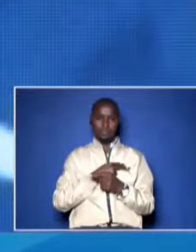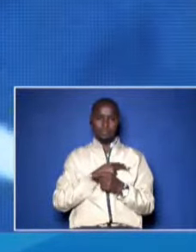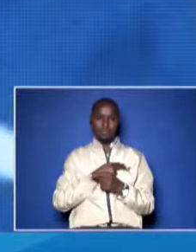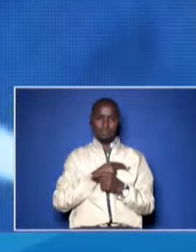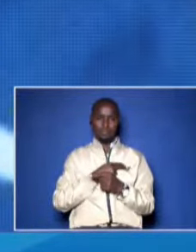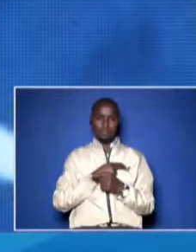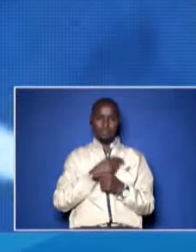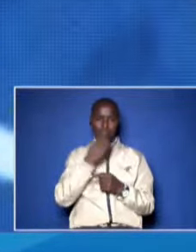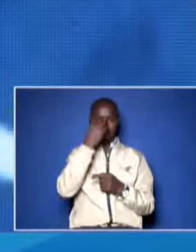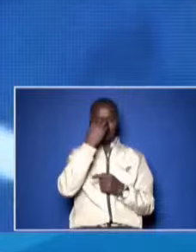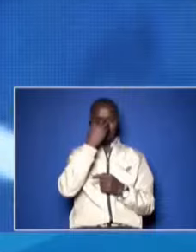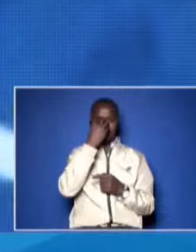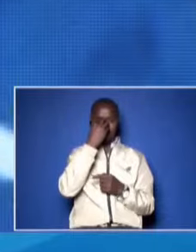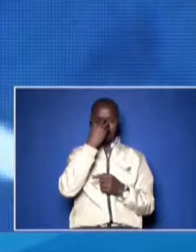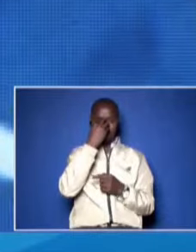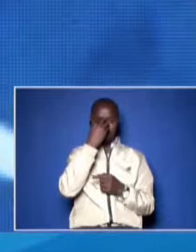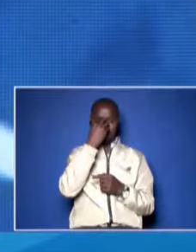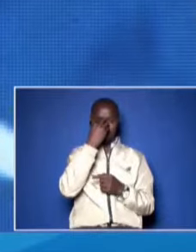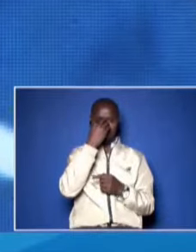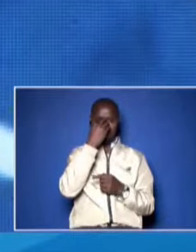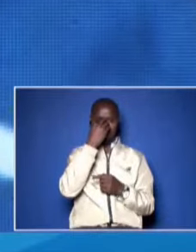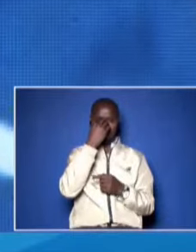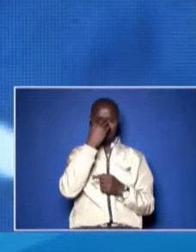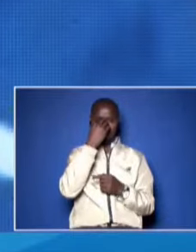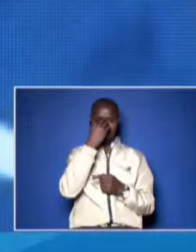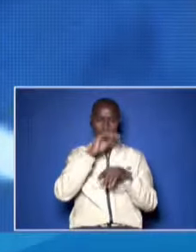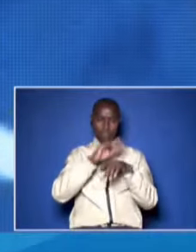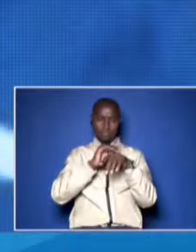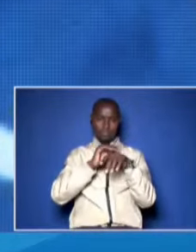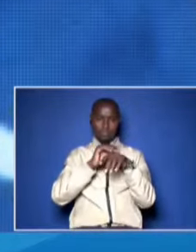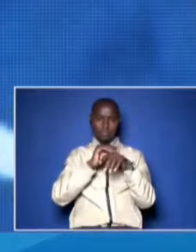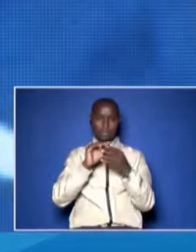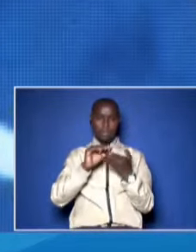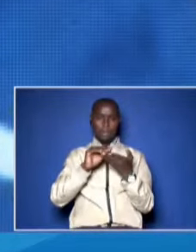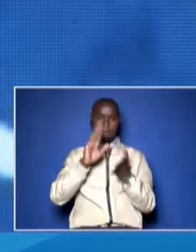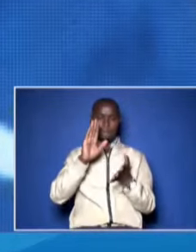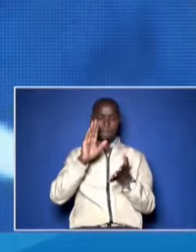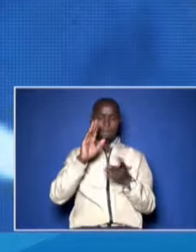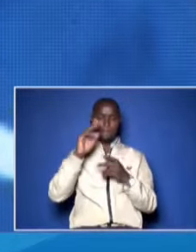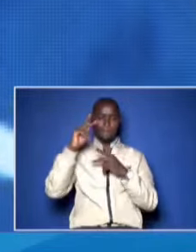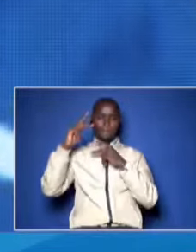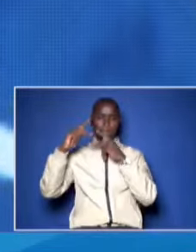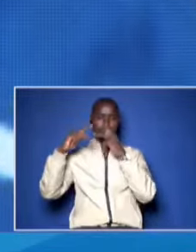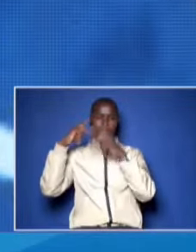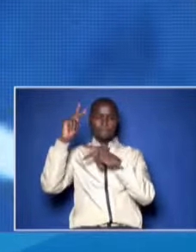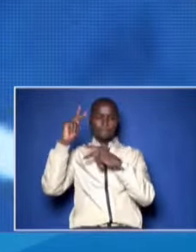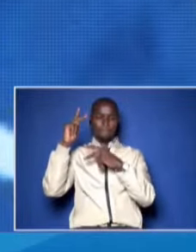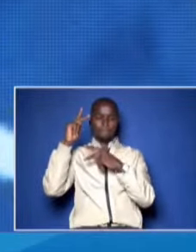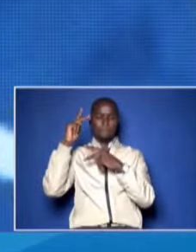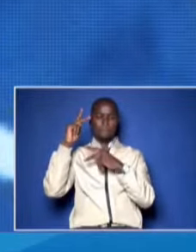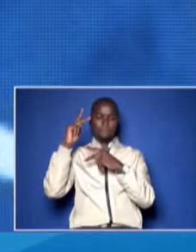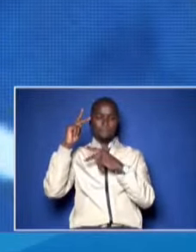William lion Phelps called the most beloved professor in America William